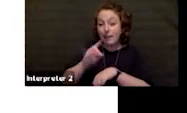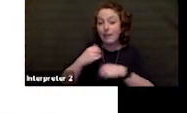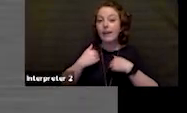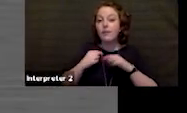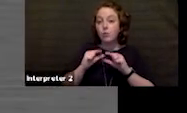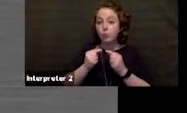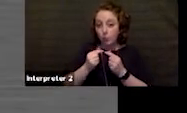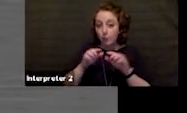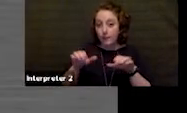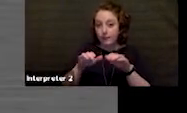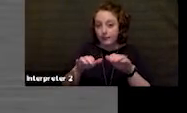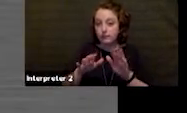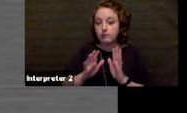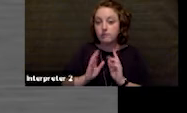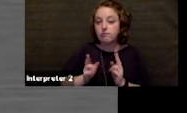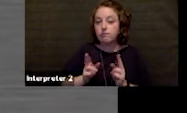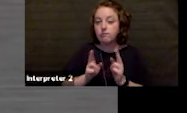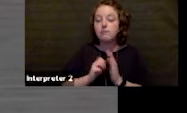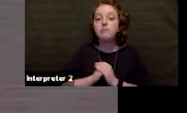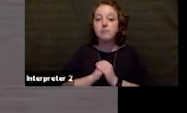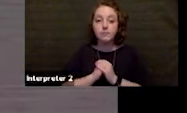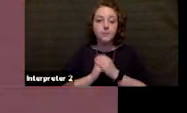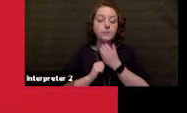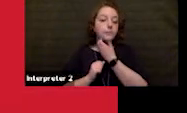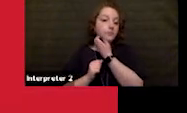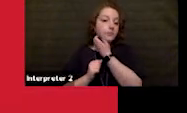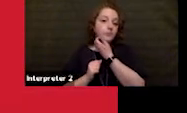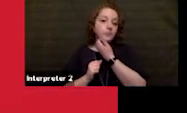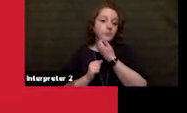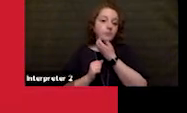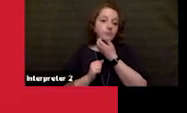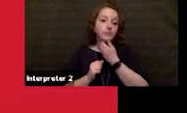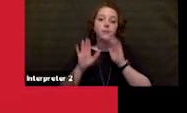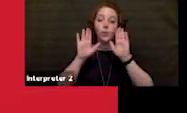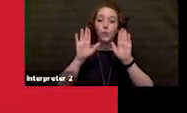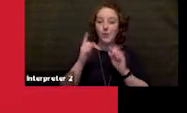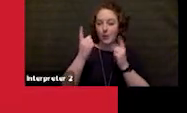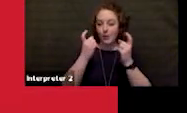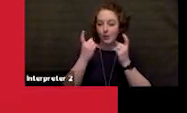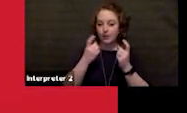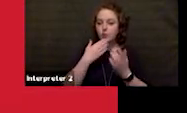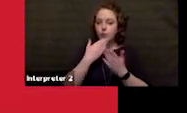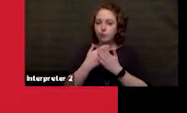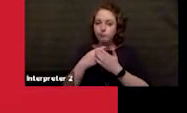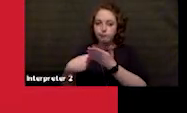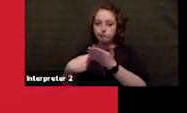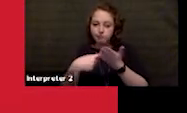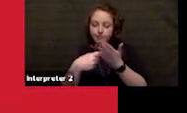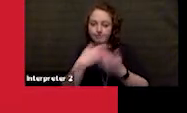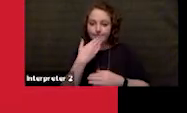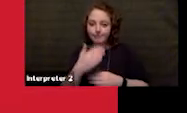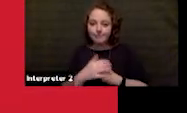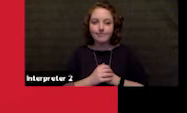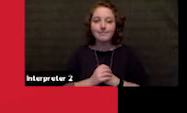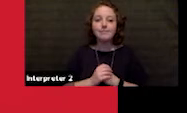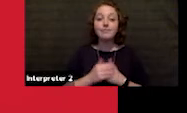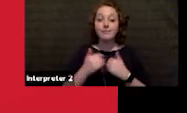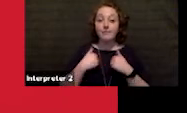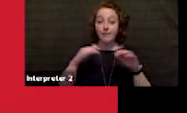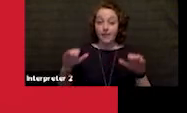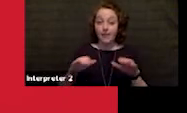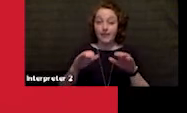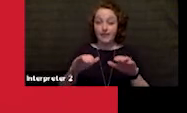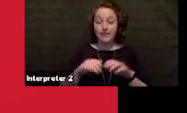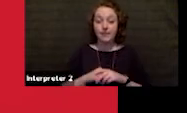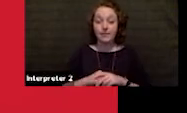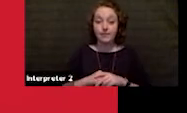activity. Yes. Great questions, and good conversation. So we do have an activity here.